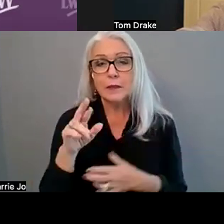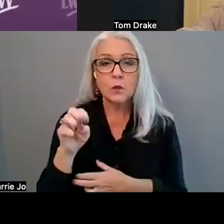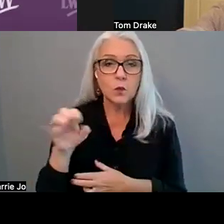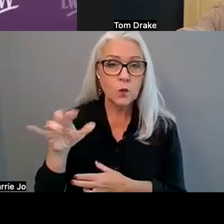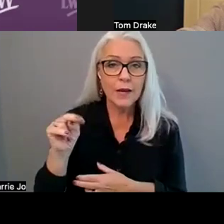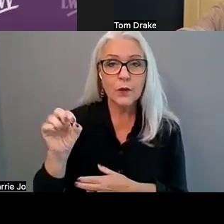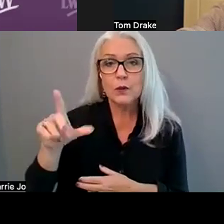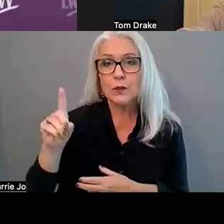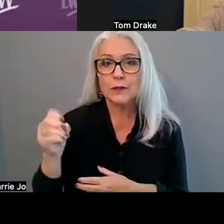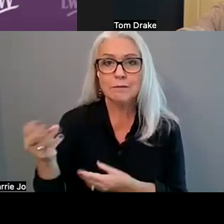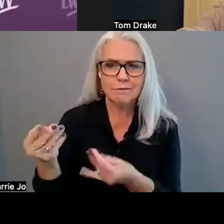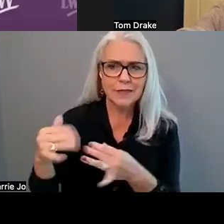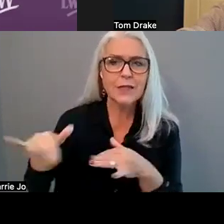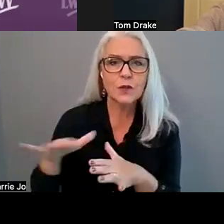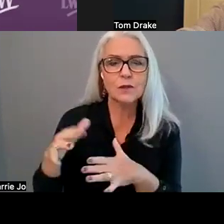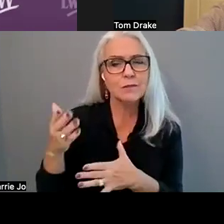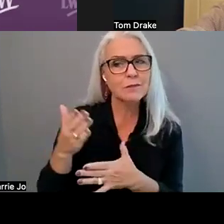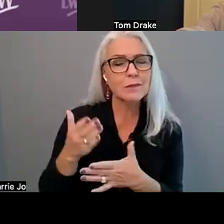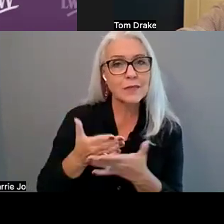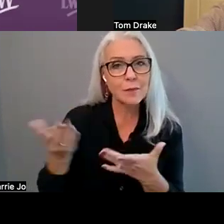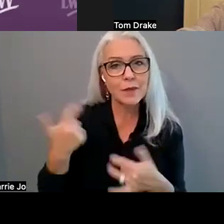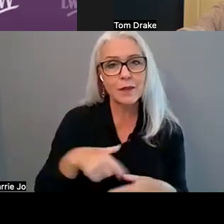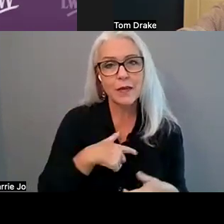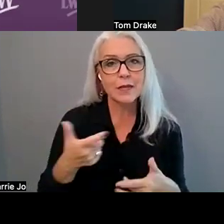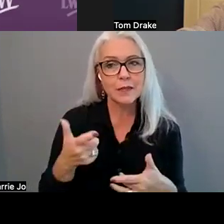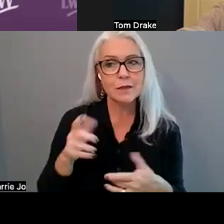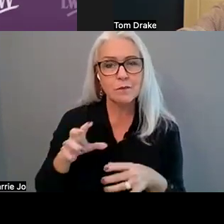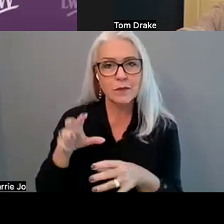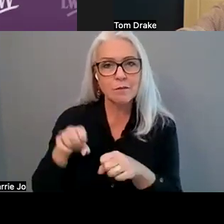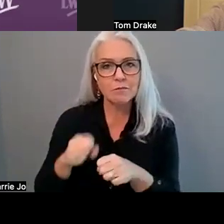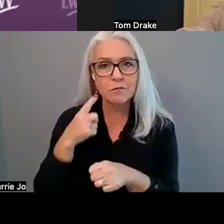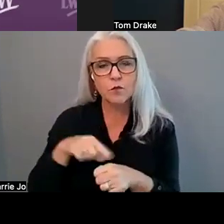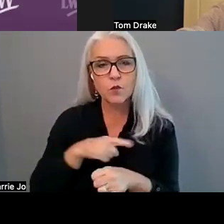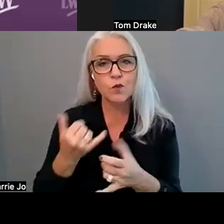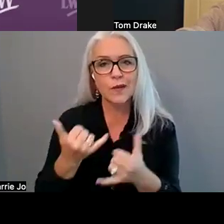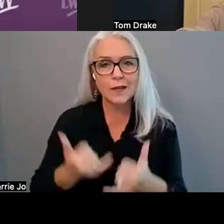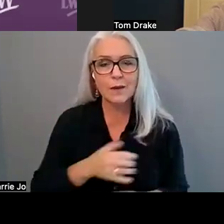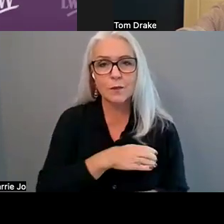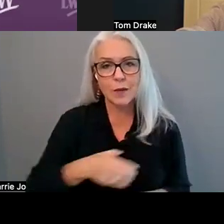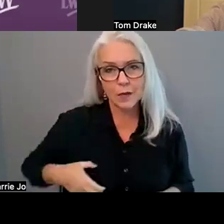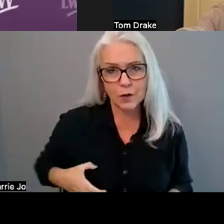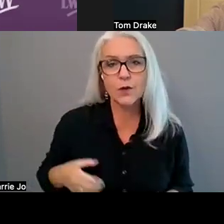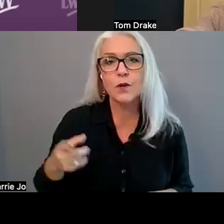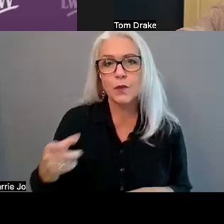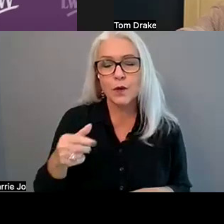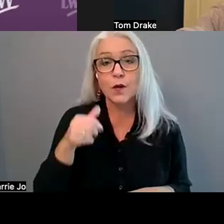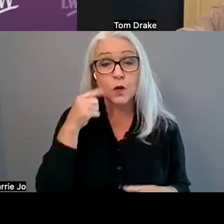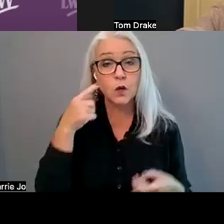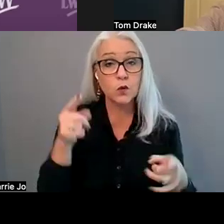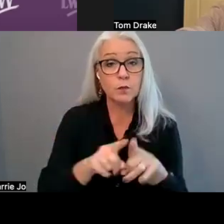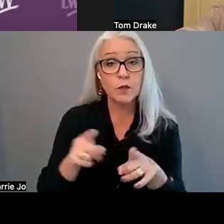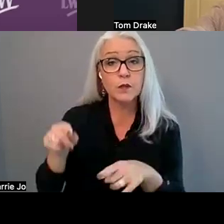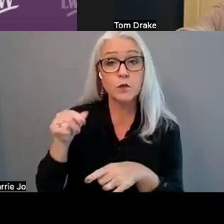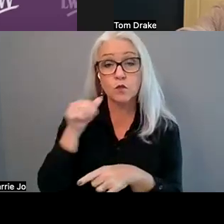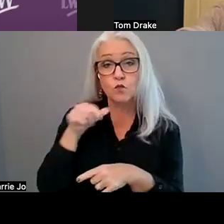is something that is championed by our current mayor is what the agreement she did with